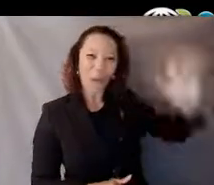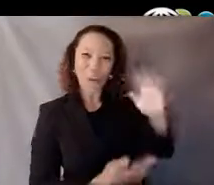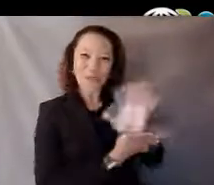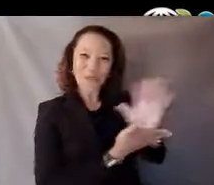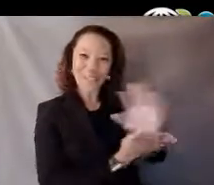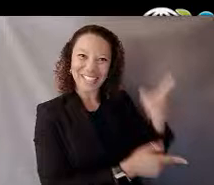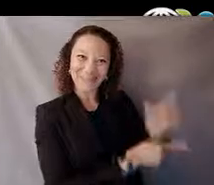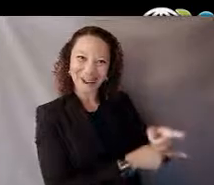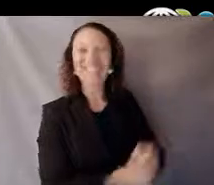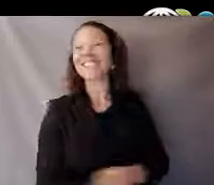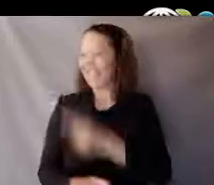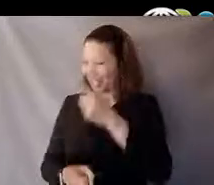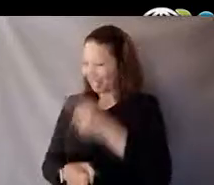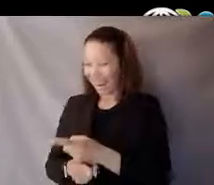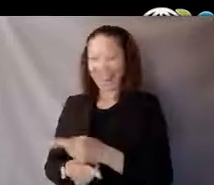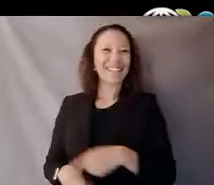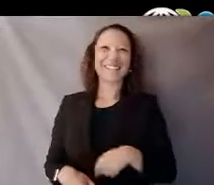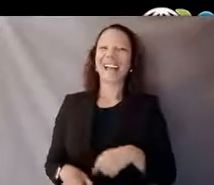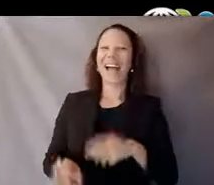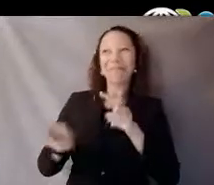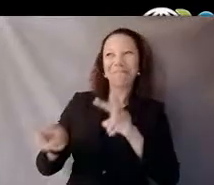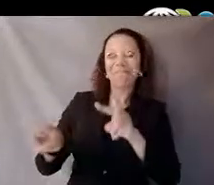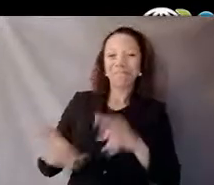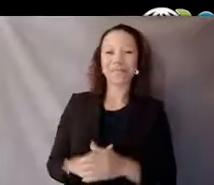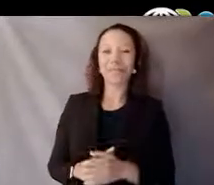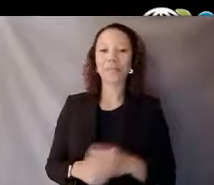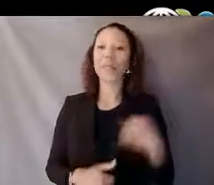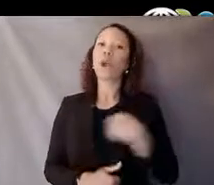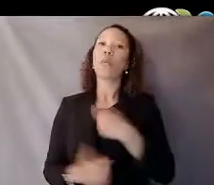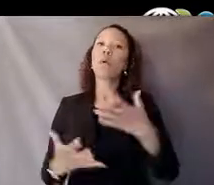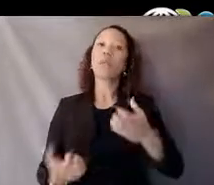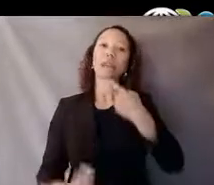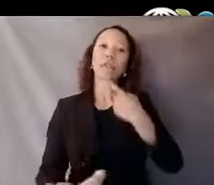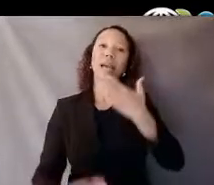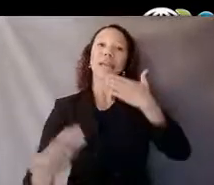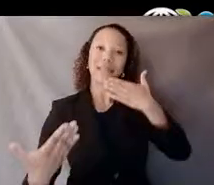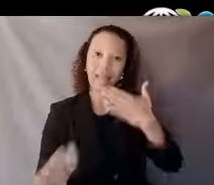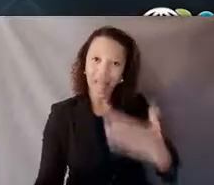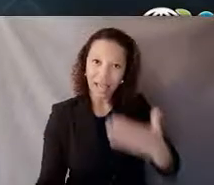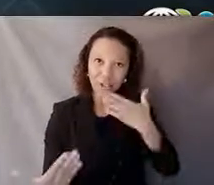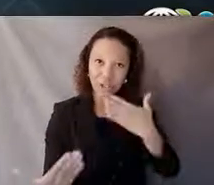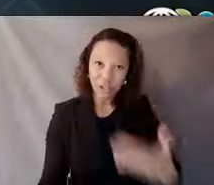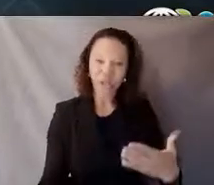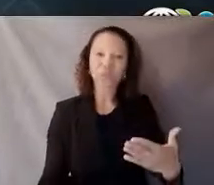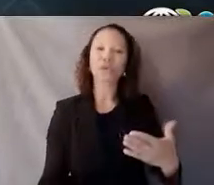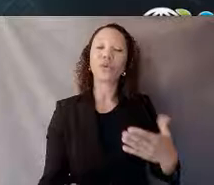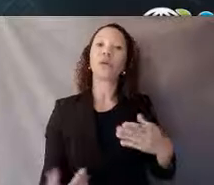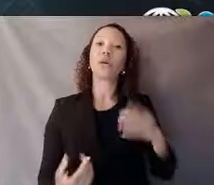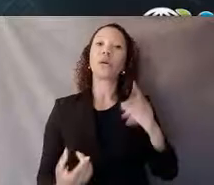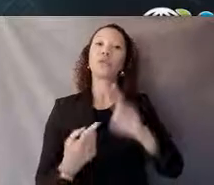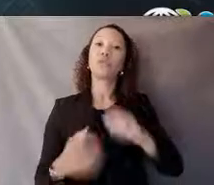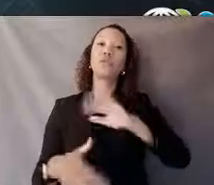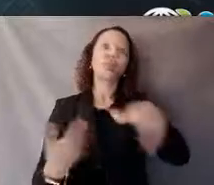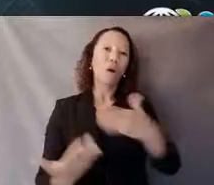That's right. I can't wait. Well, we want to share a big thank you. So a big thank you goes out to